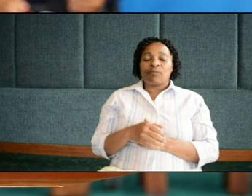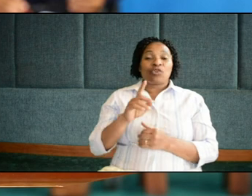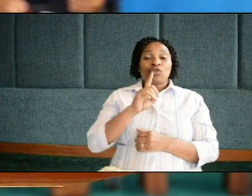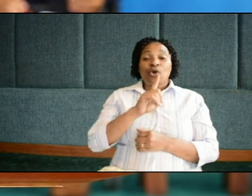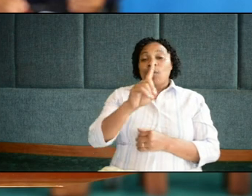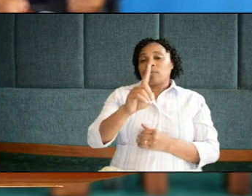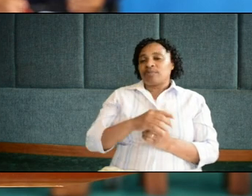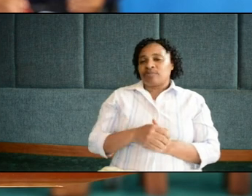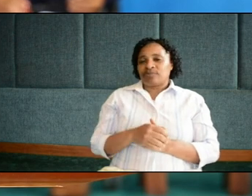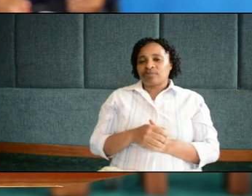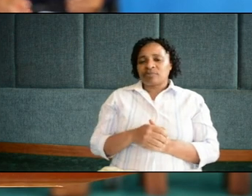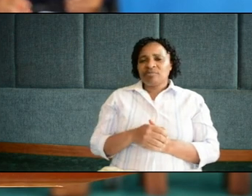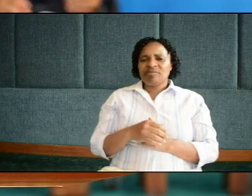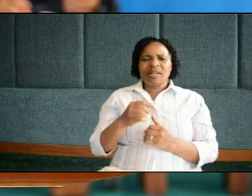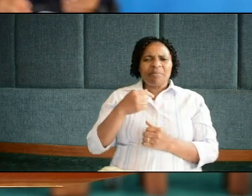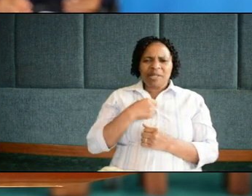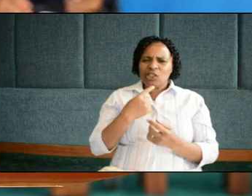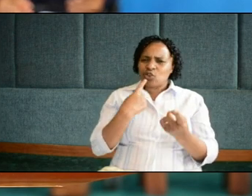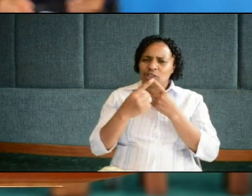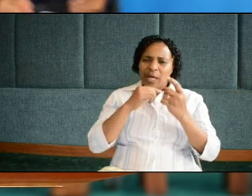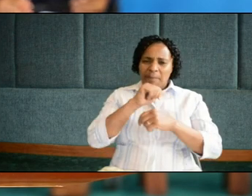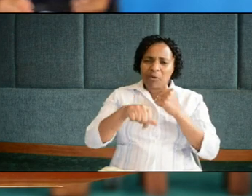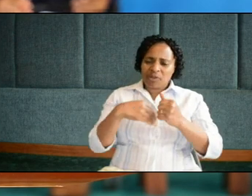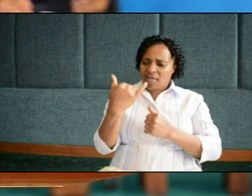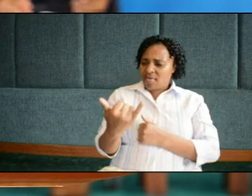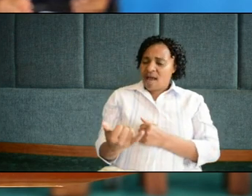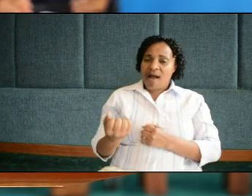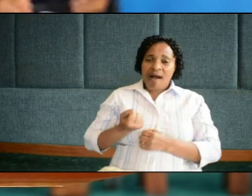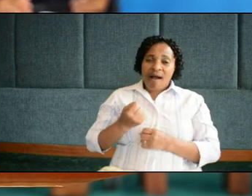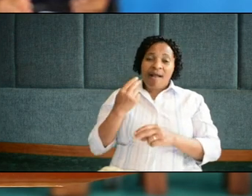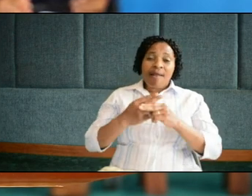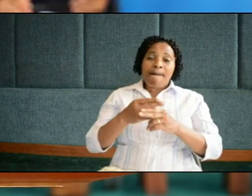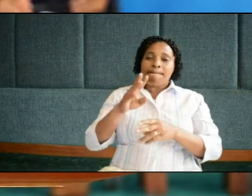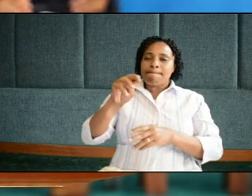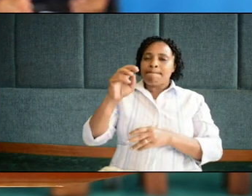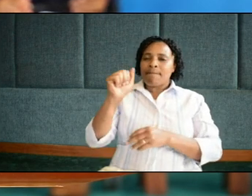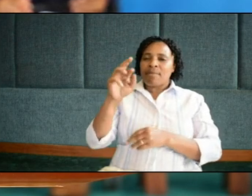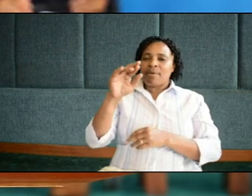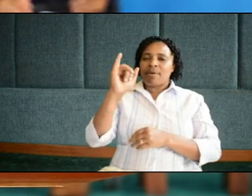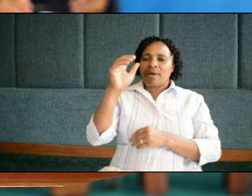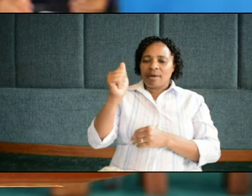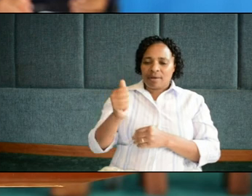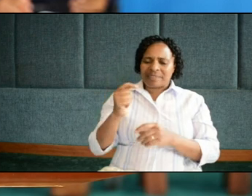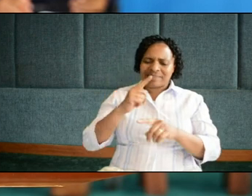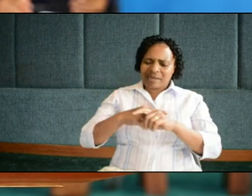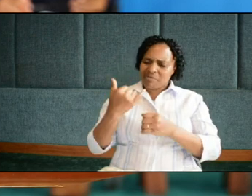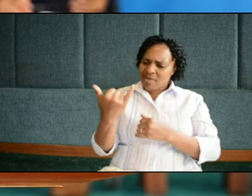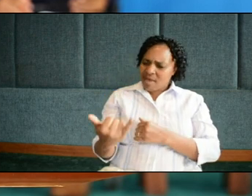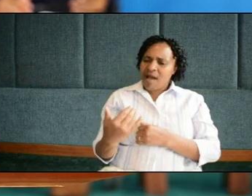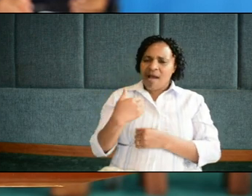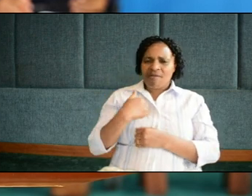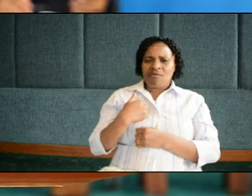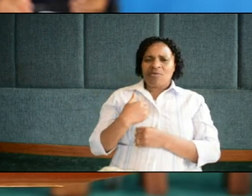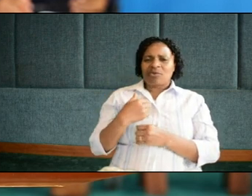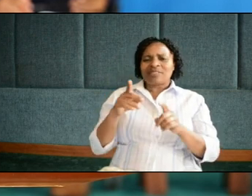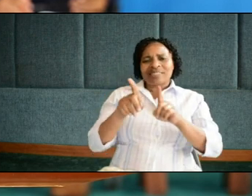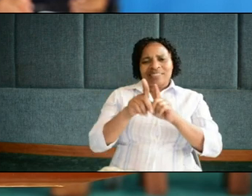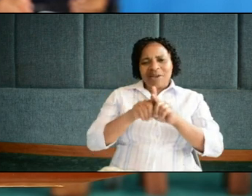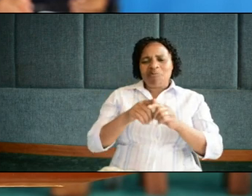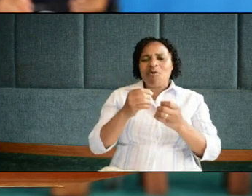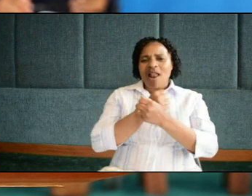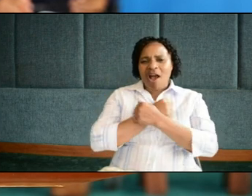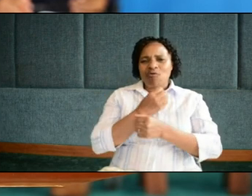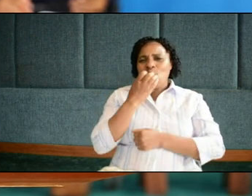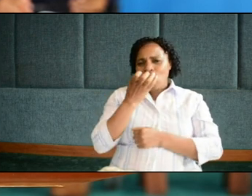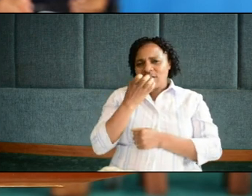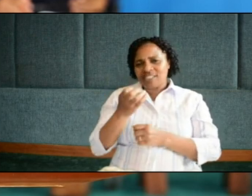So our story talks about a young girl called Maria. And when Maria was young, she too loved oranges like every other